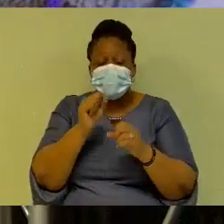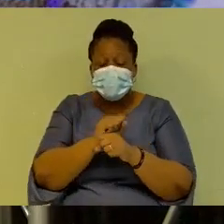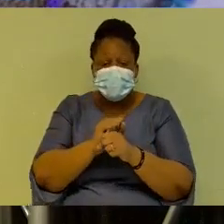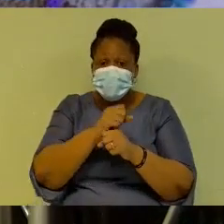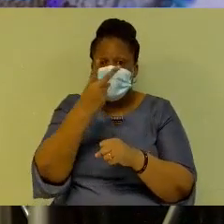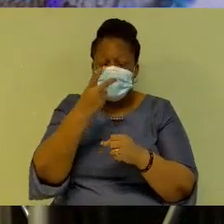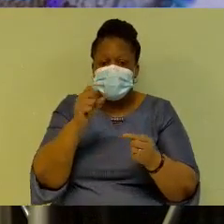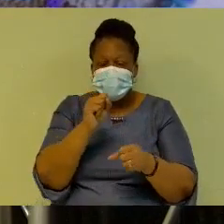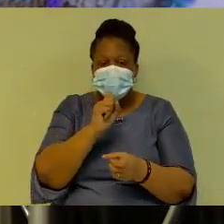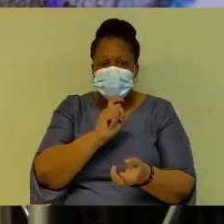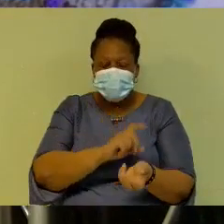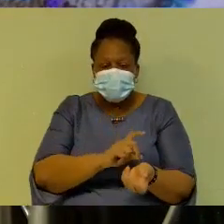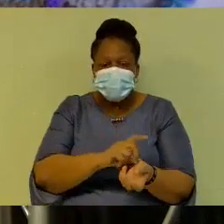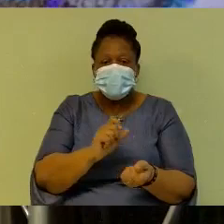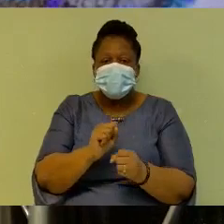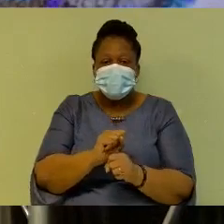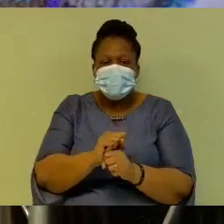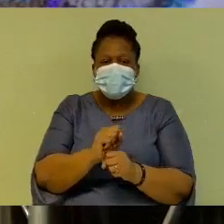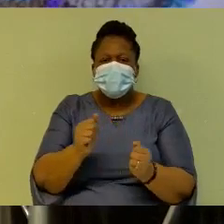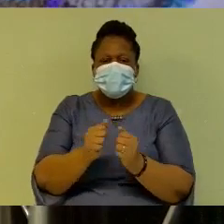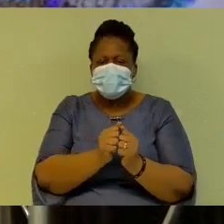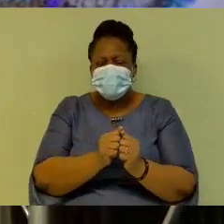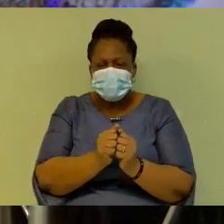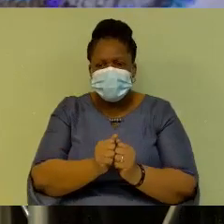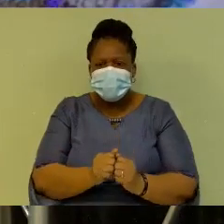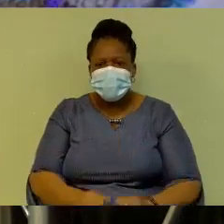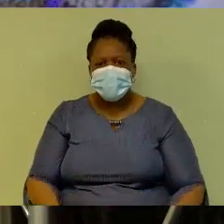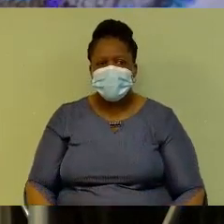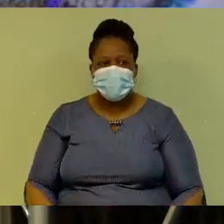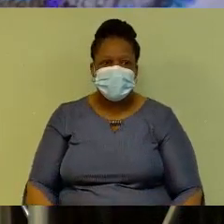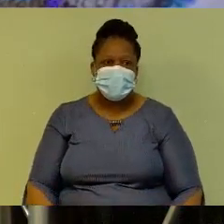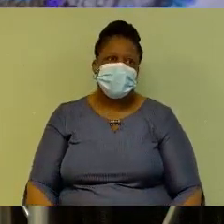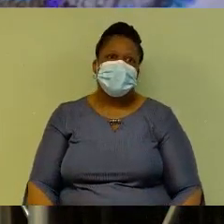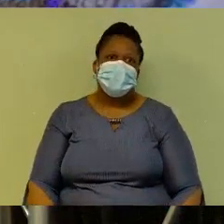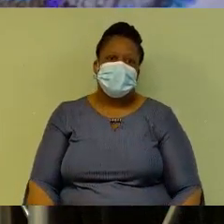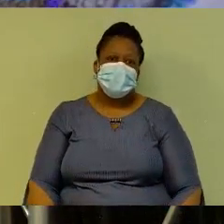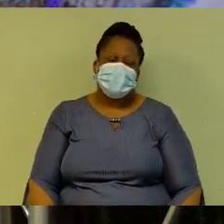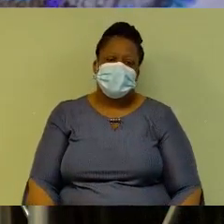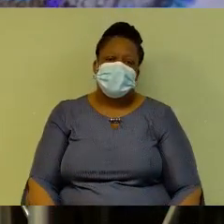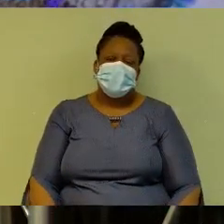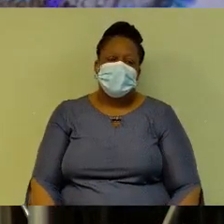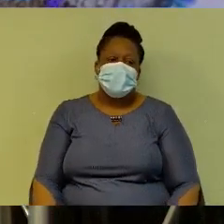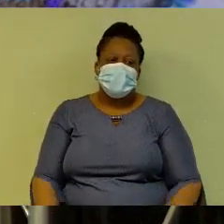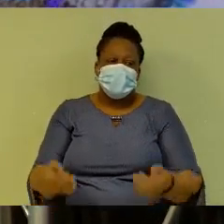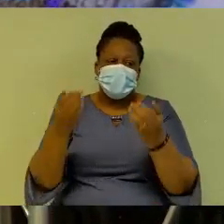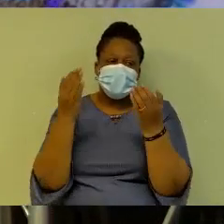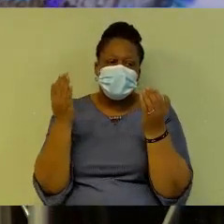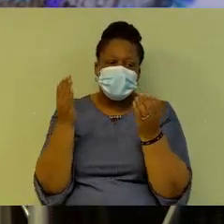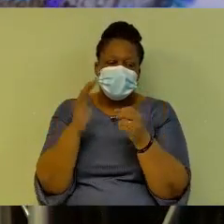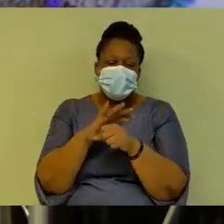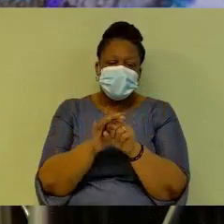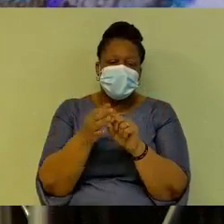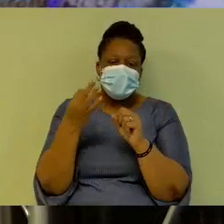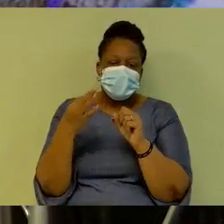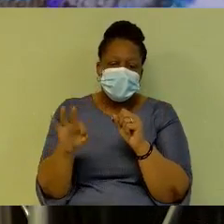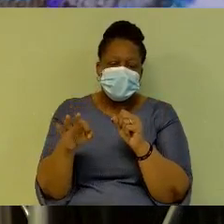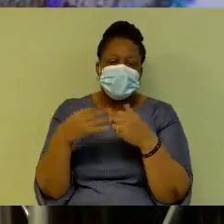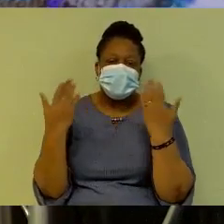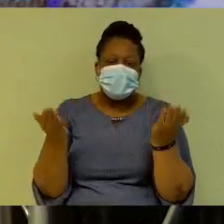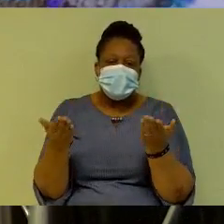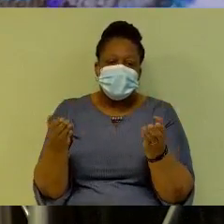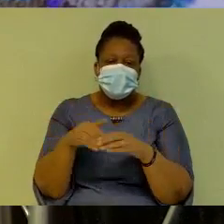our public health system and the wider civil service. Our mild COVID-19 experiences have enabled